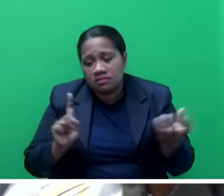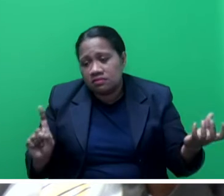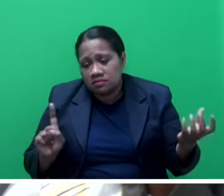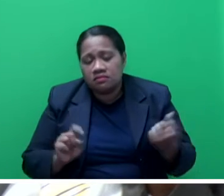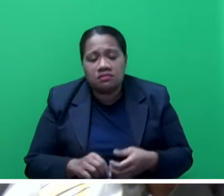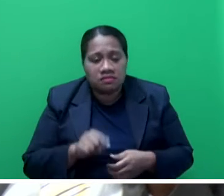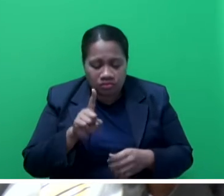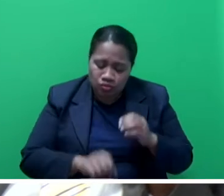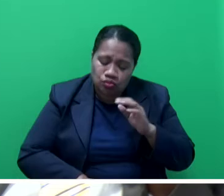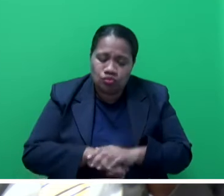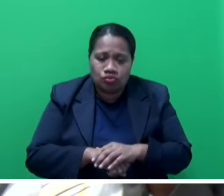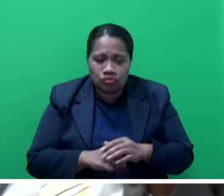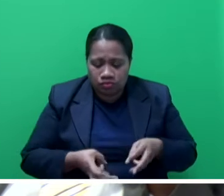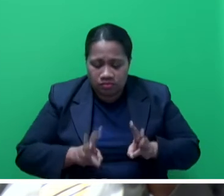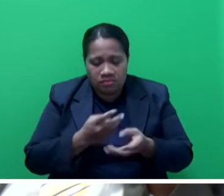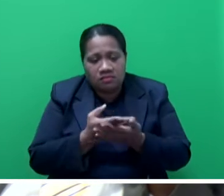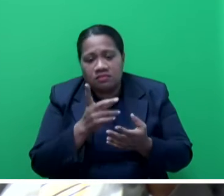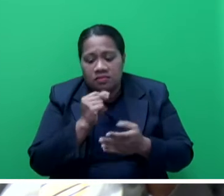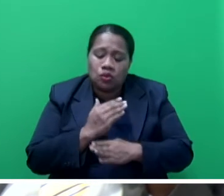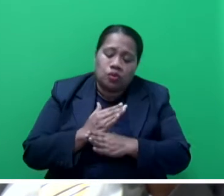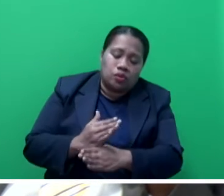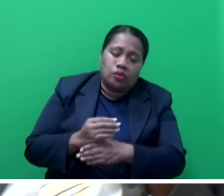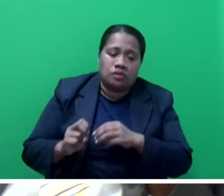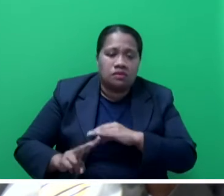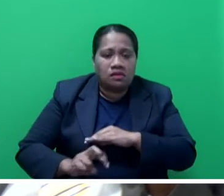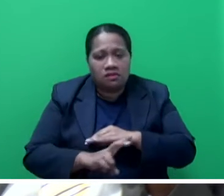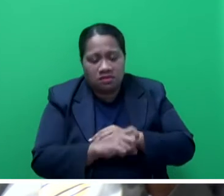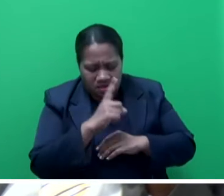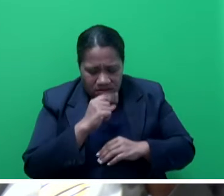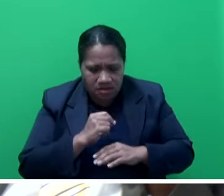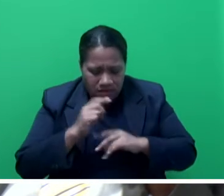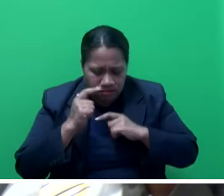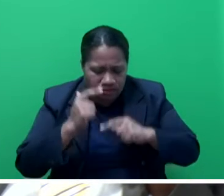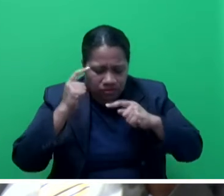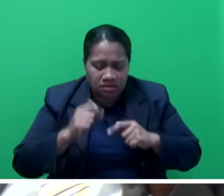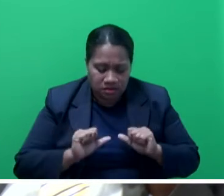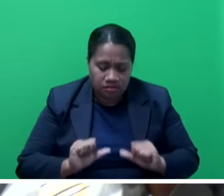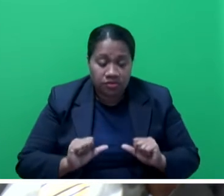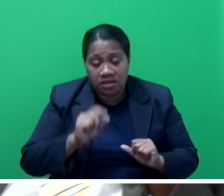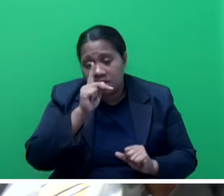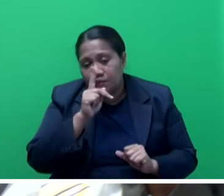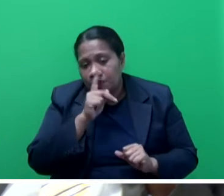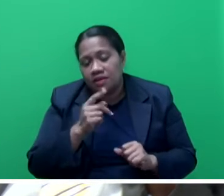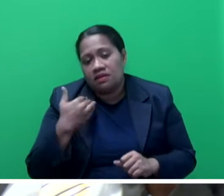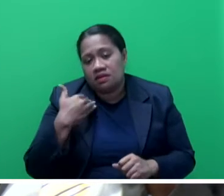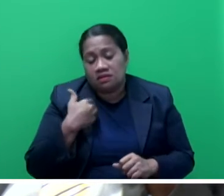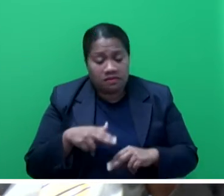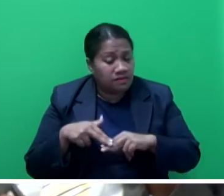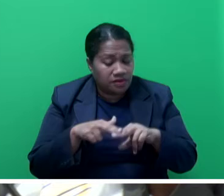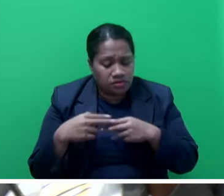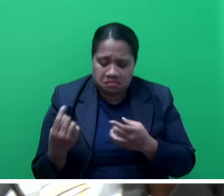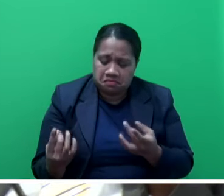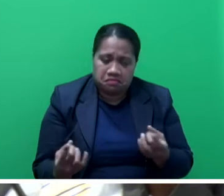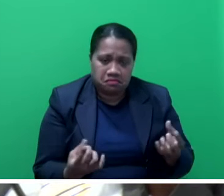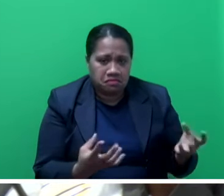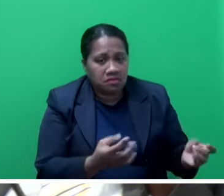mechanism and is essential to limit the spread of the virus and protect public health. Fiji has been preparing well before the virus